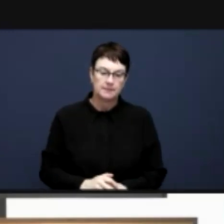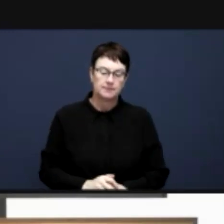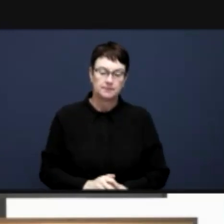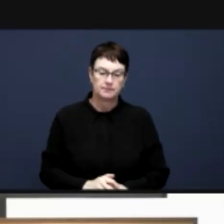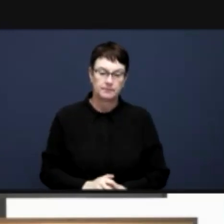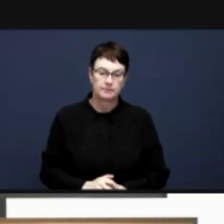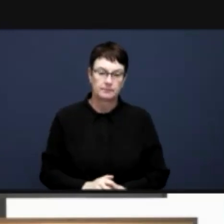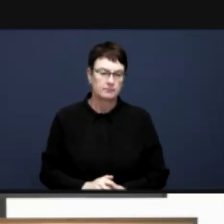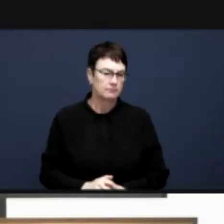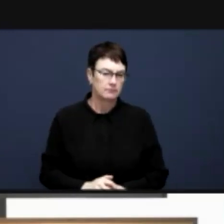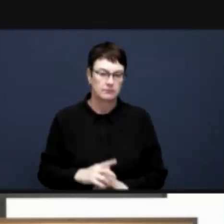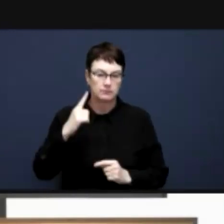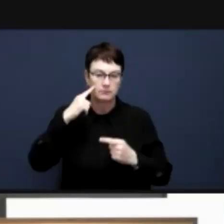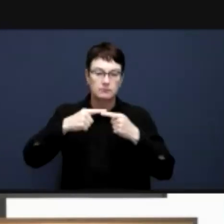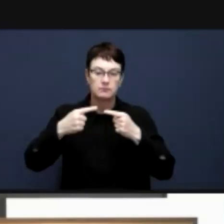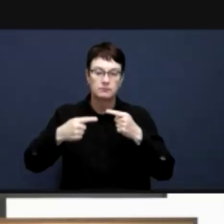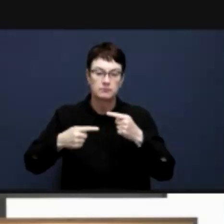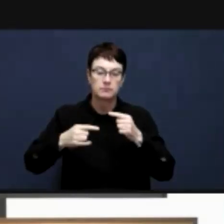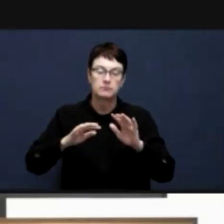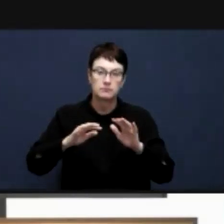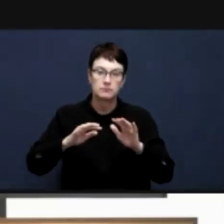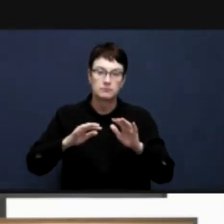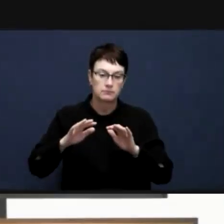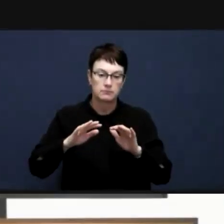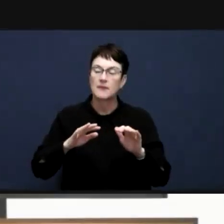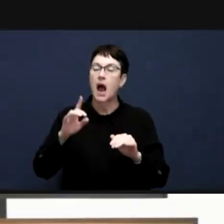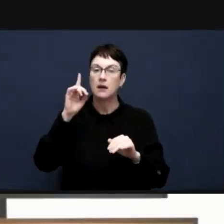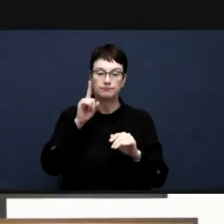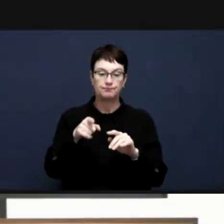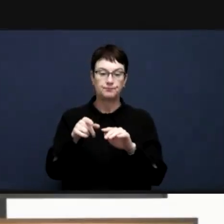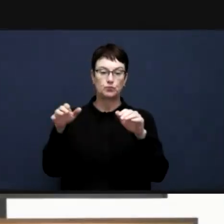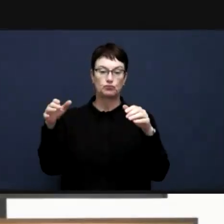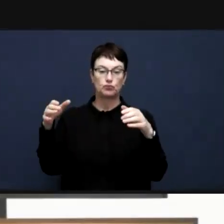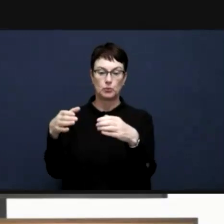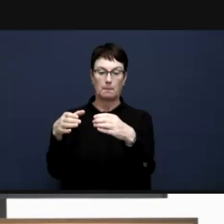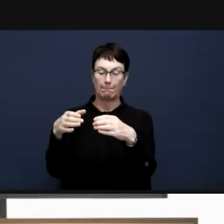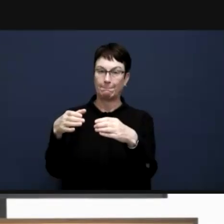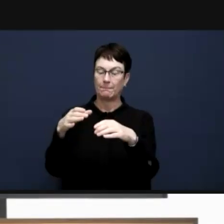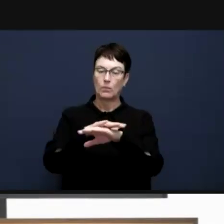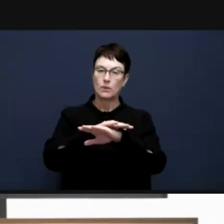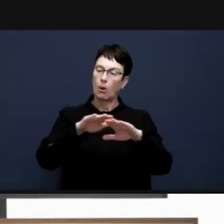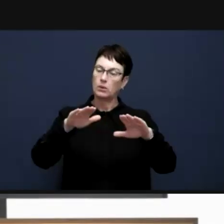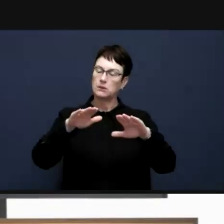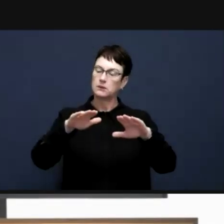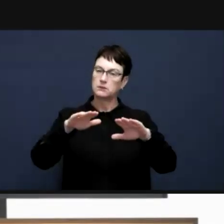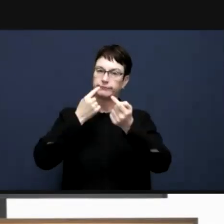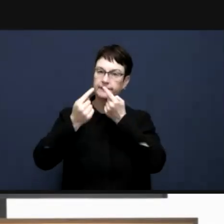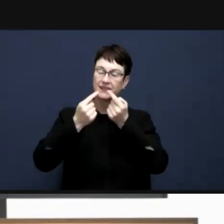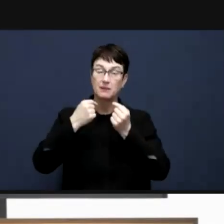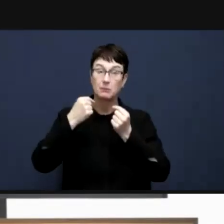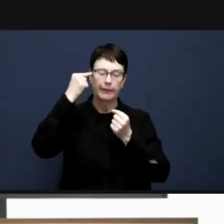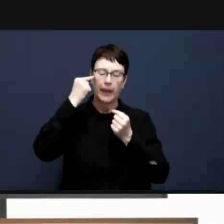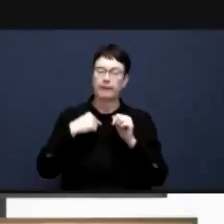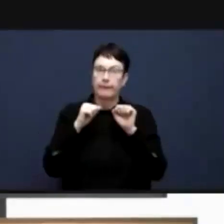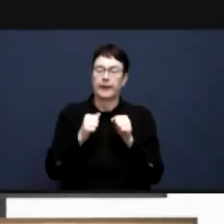that. But it wasn't discussed in the group anyway. So no, that's not really. No. I mean, there are so many other things we could have discussed that we didn't. We have a